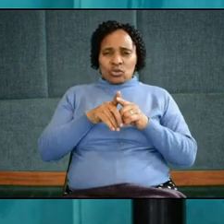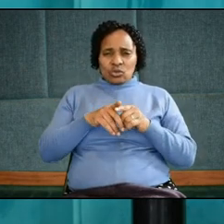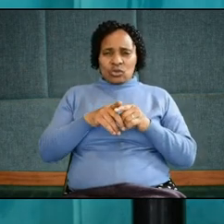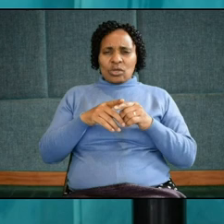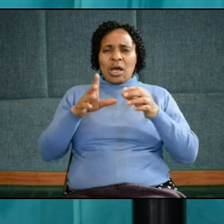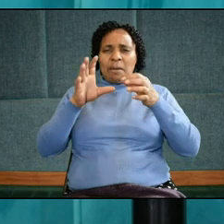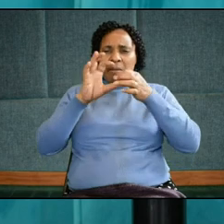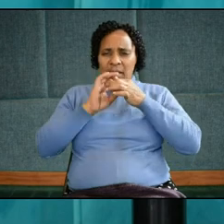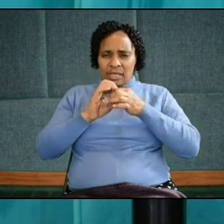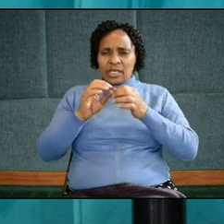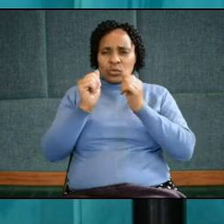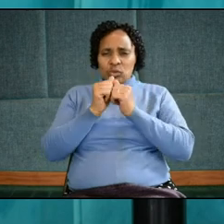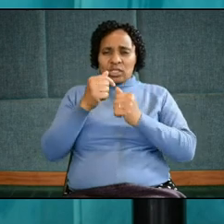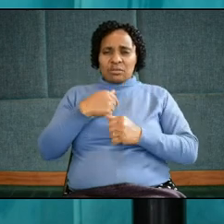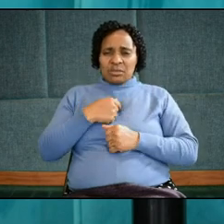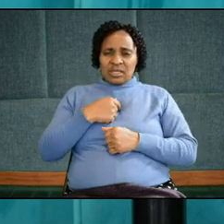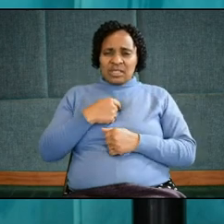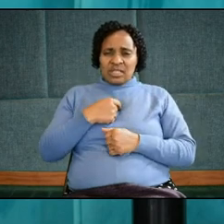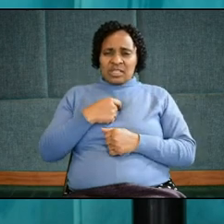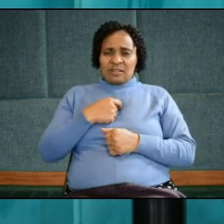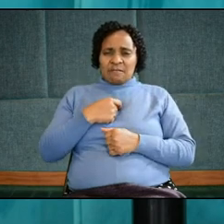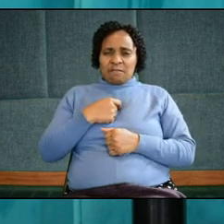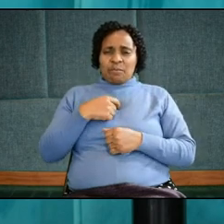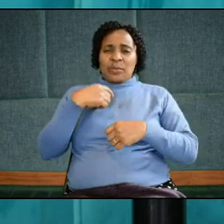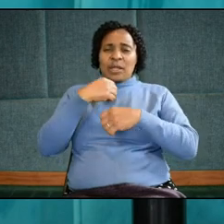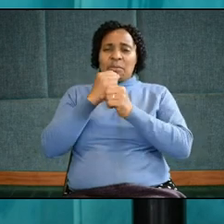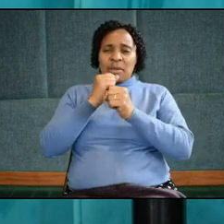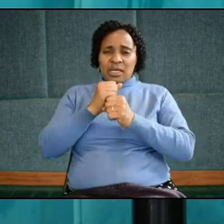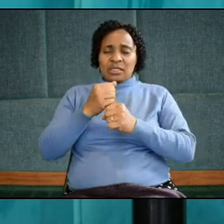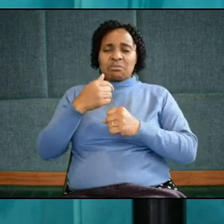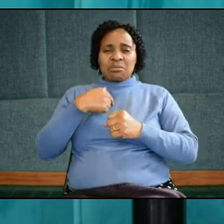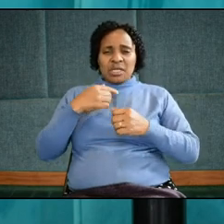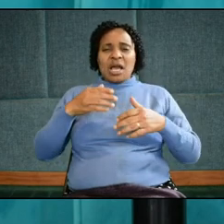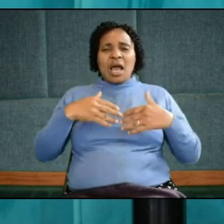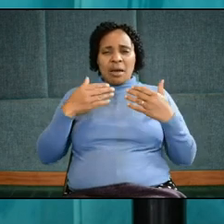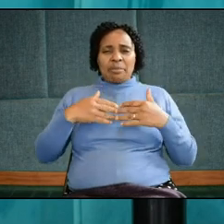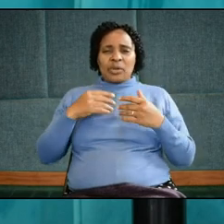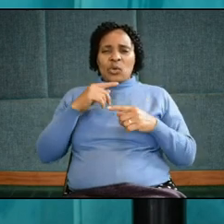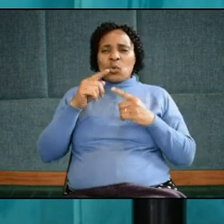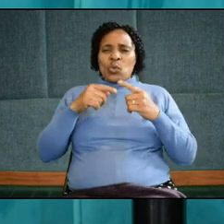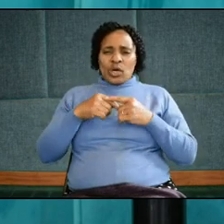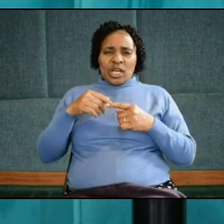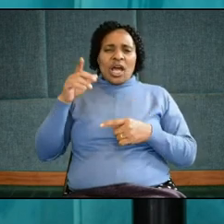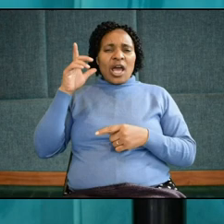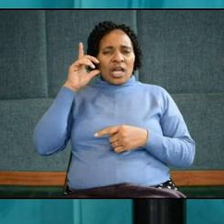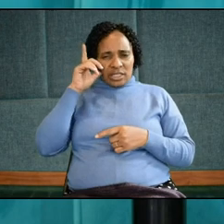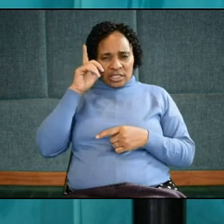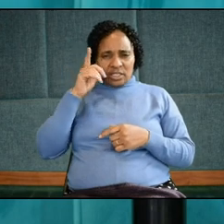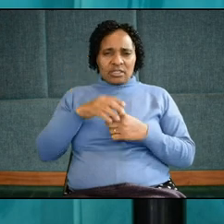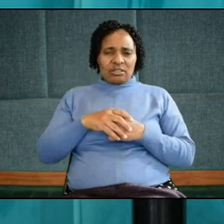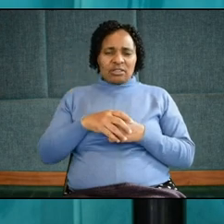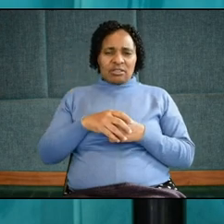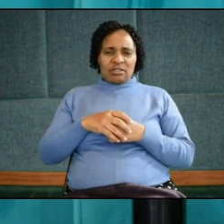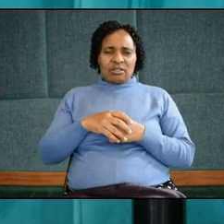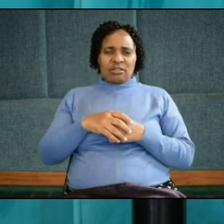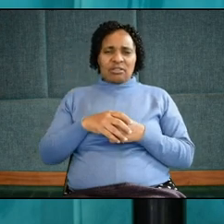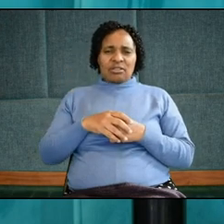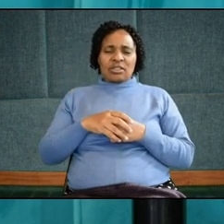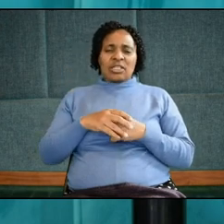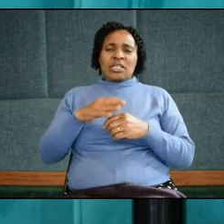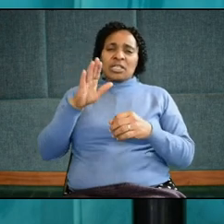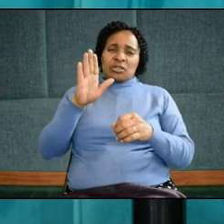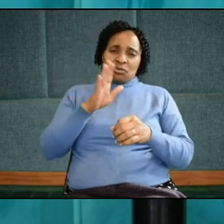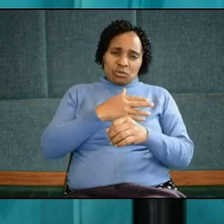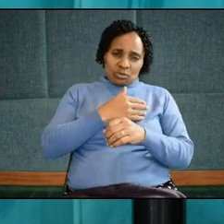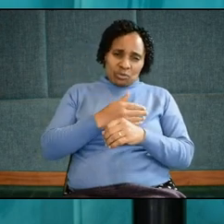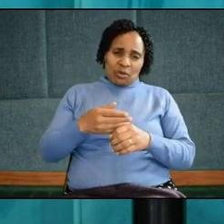Abide With Me. It really makes me happy when I listen to the